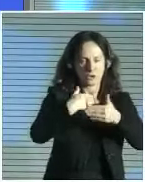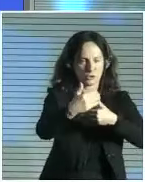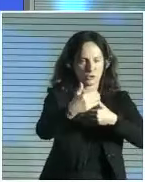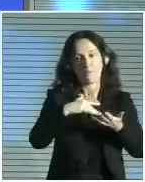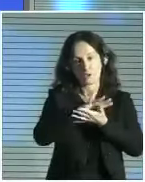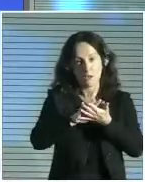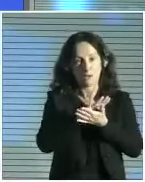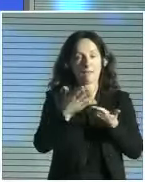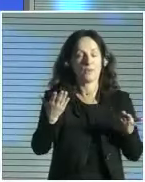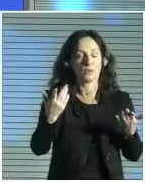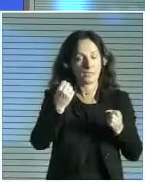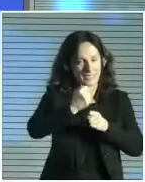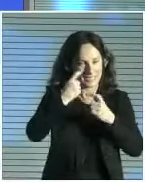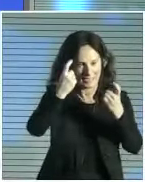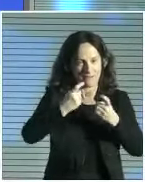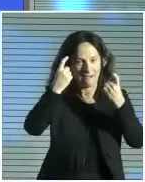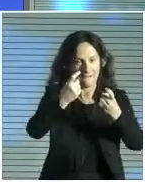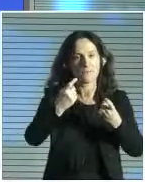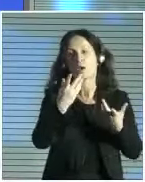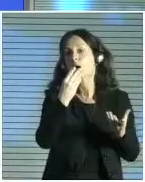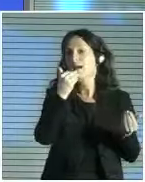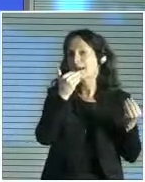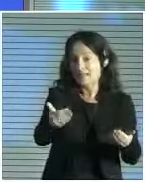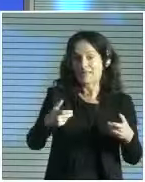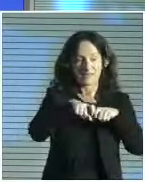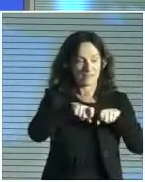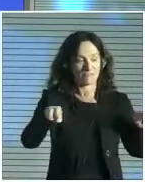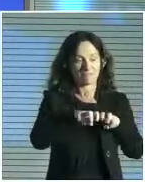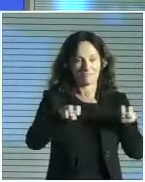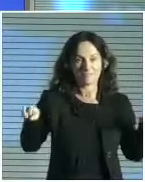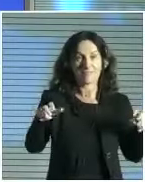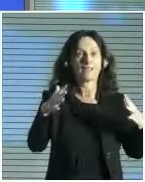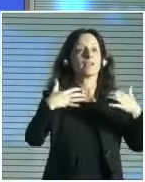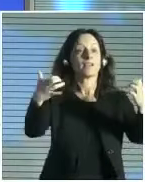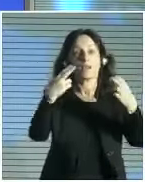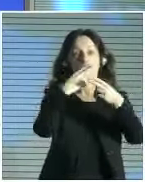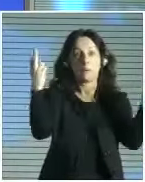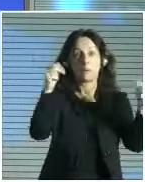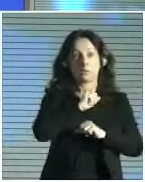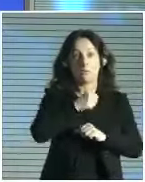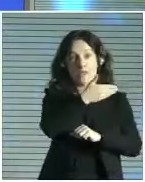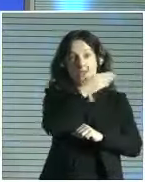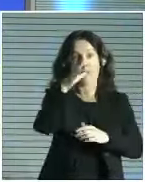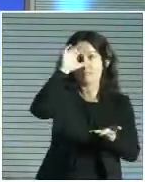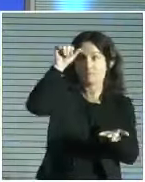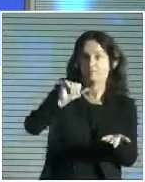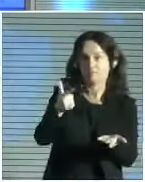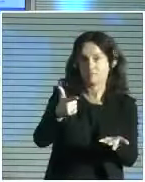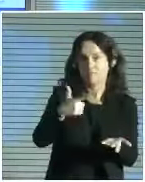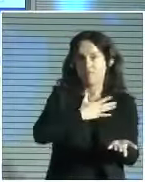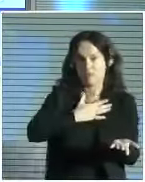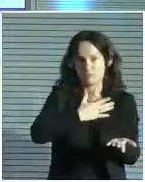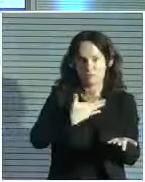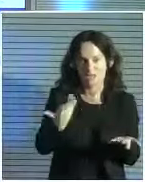you very much. I hope you enjoyed our conversation here on stage. Thank you. Thank you, dear Glaesser. Thank you to all